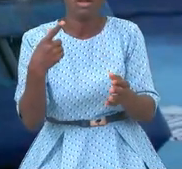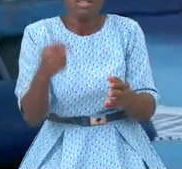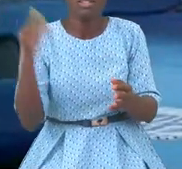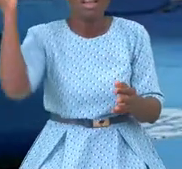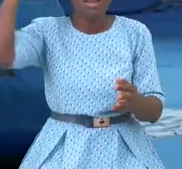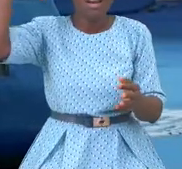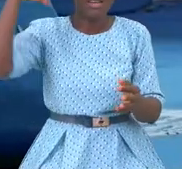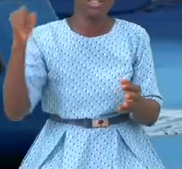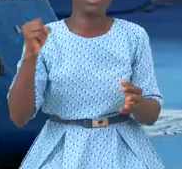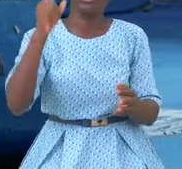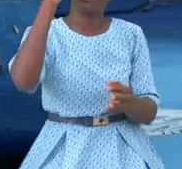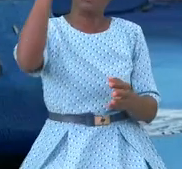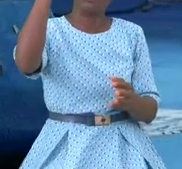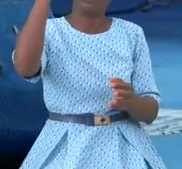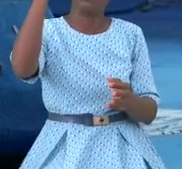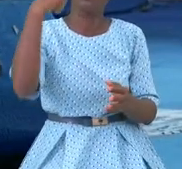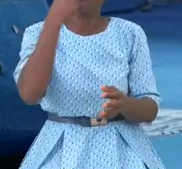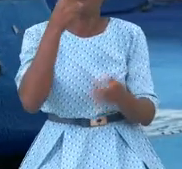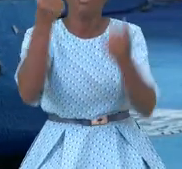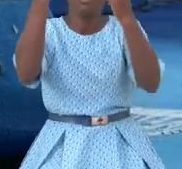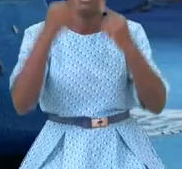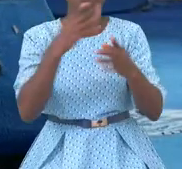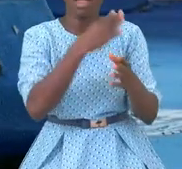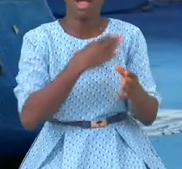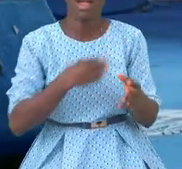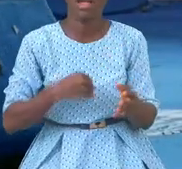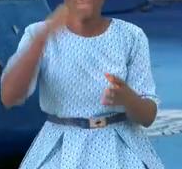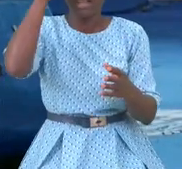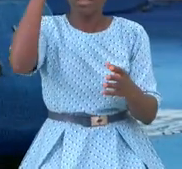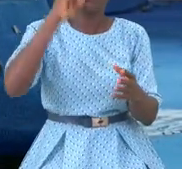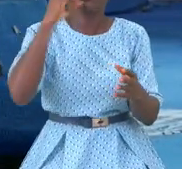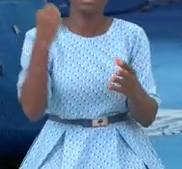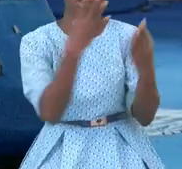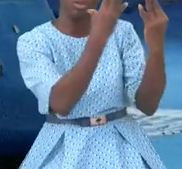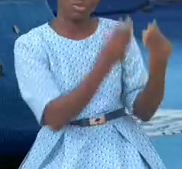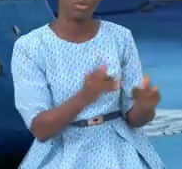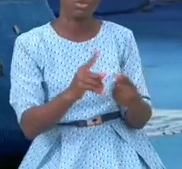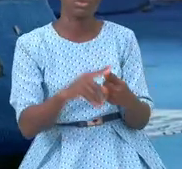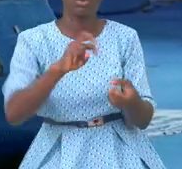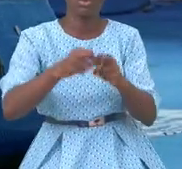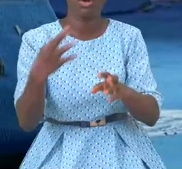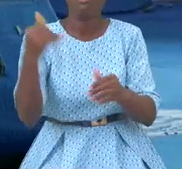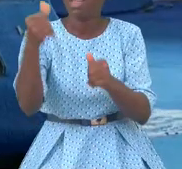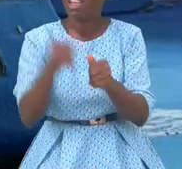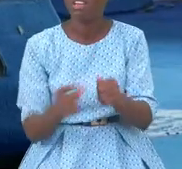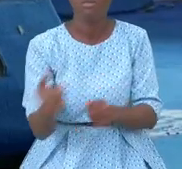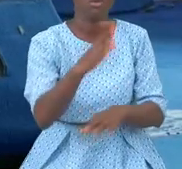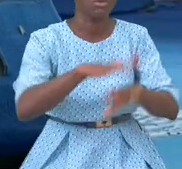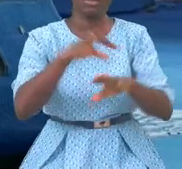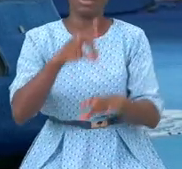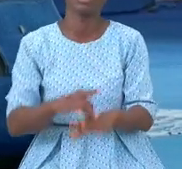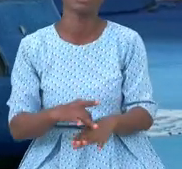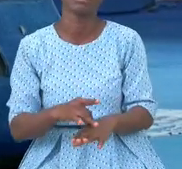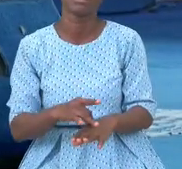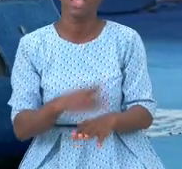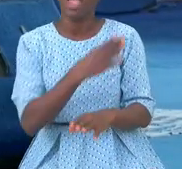solution to the problem of everyone on earth was in his hand, and he never